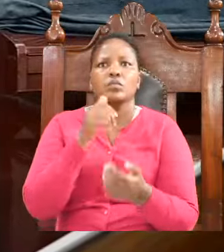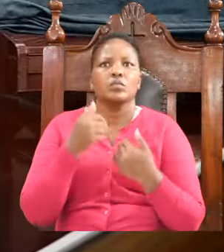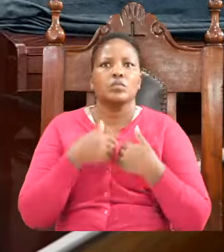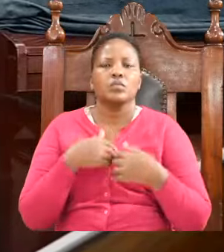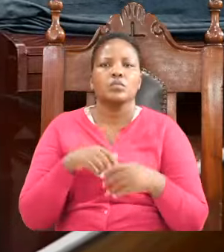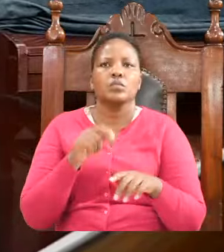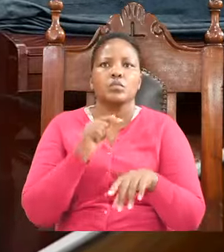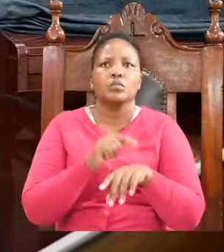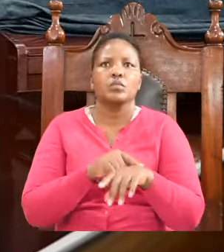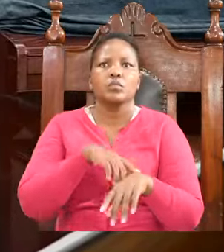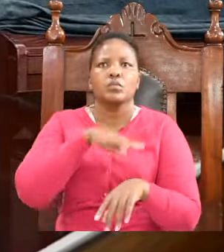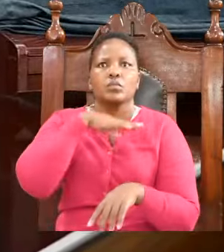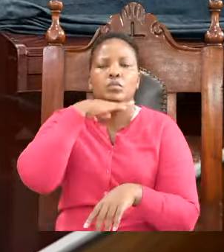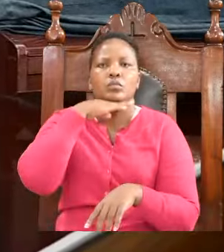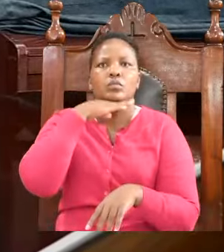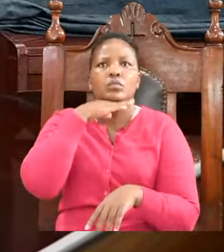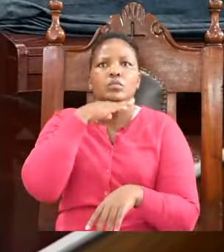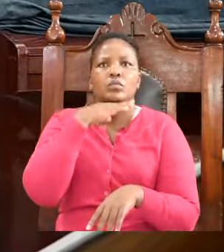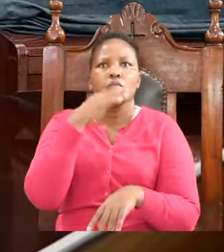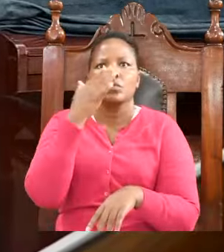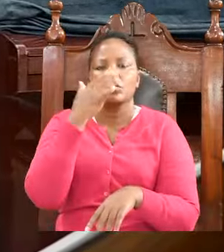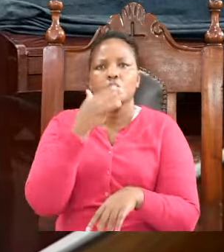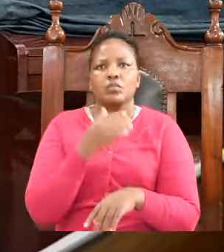to die.